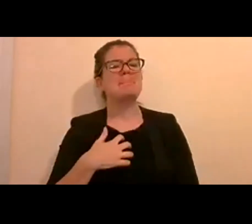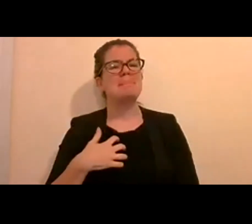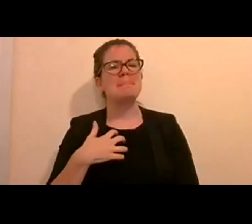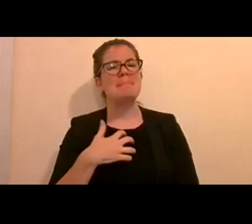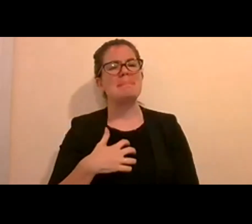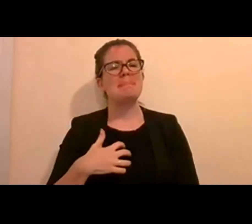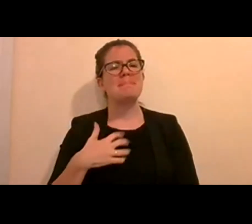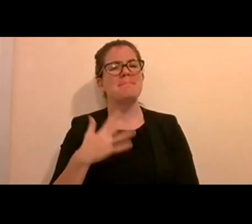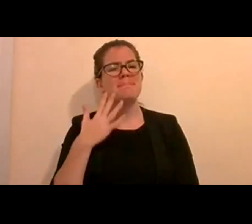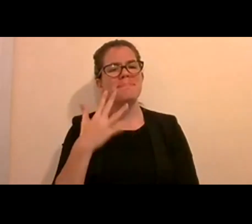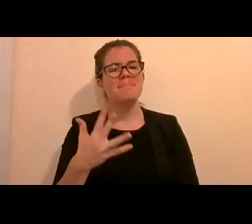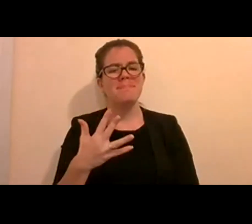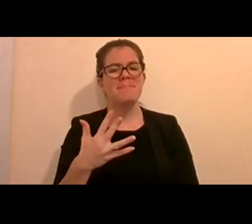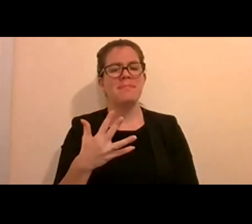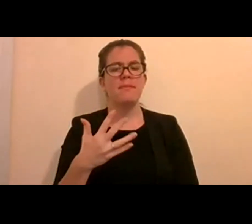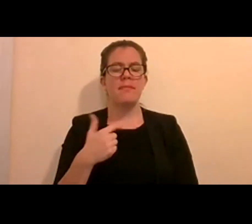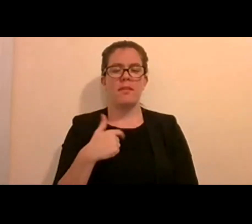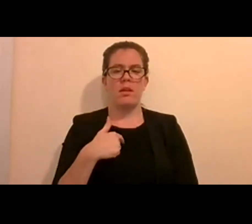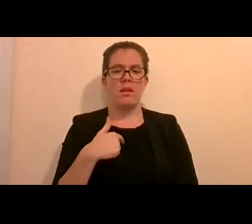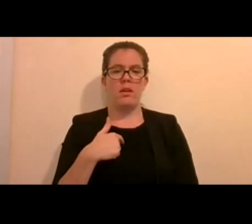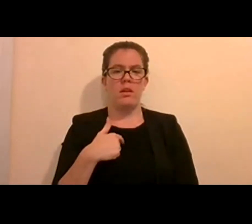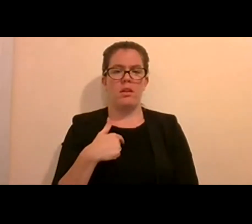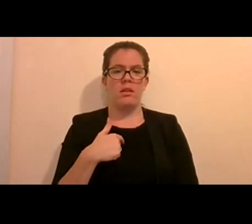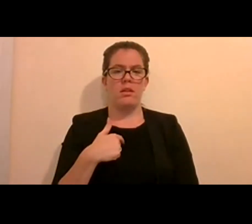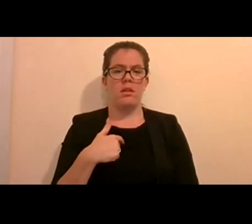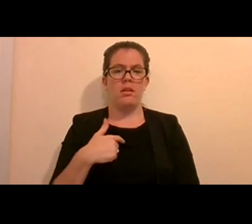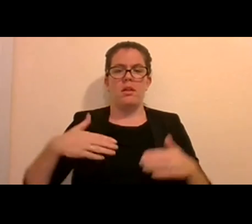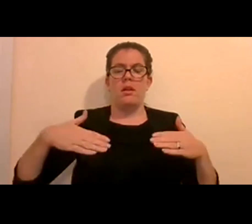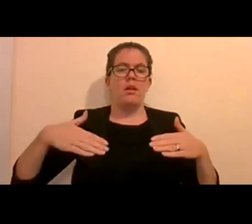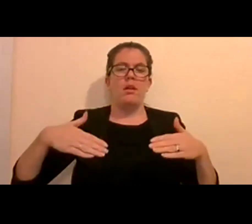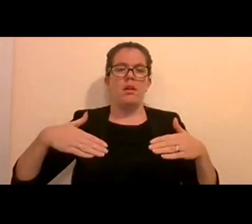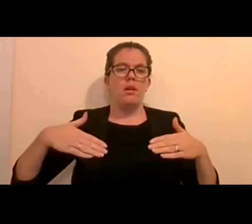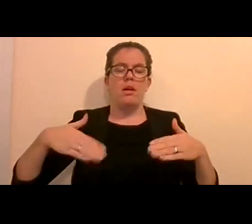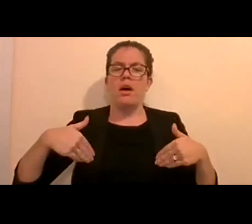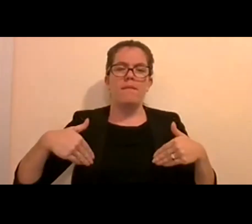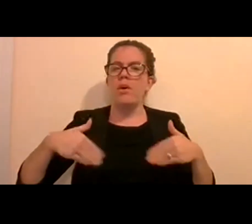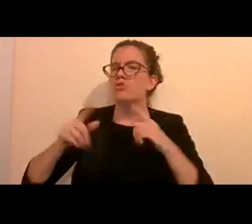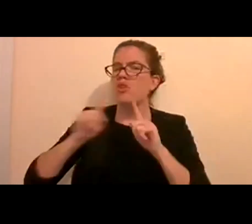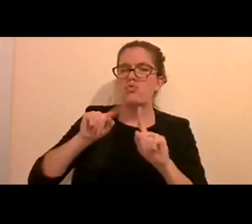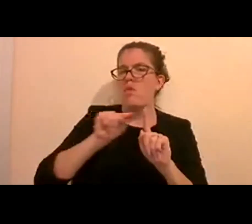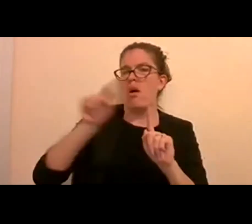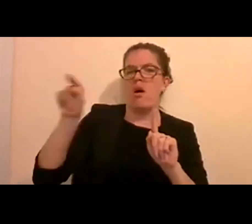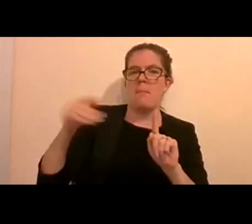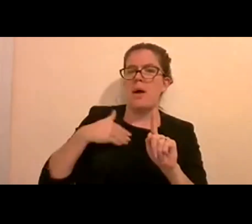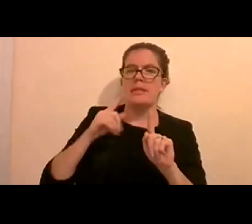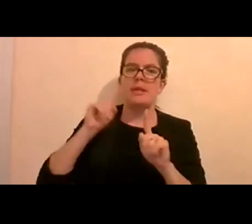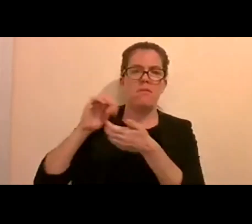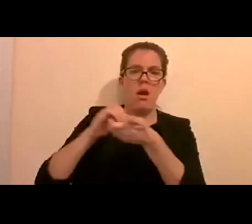other than that, I've not talked to any of my other colleagues and all about that.